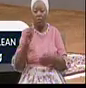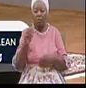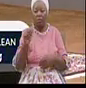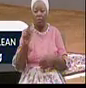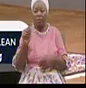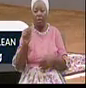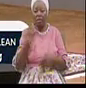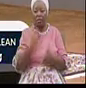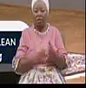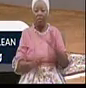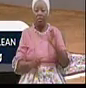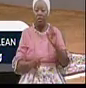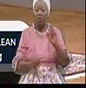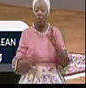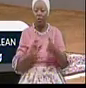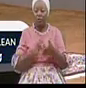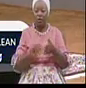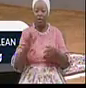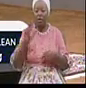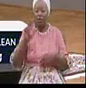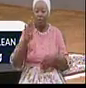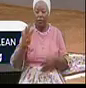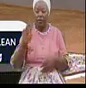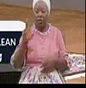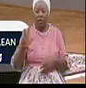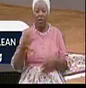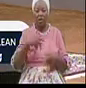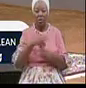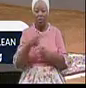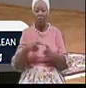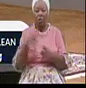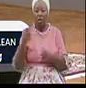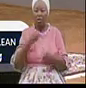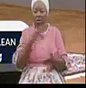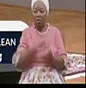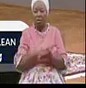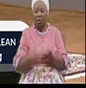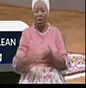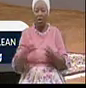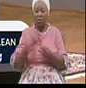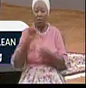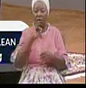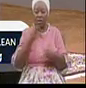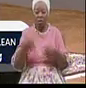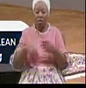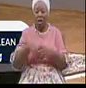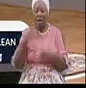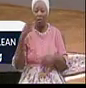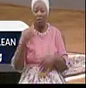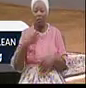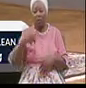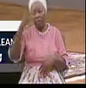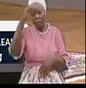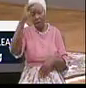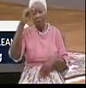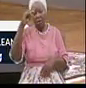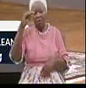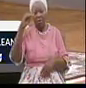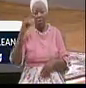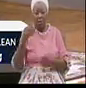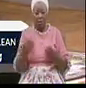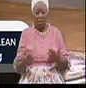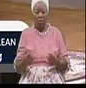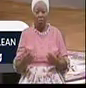When the unclean spirit is gone out of a man.